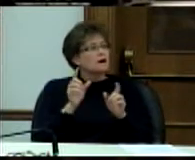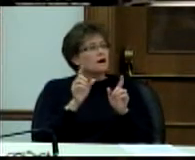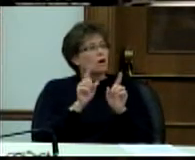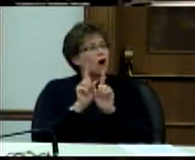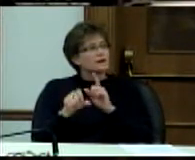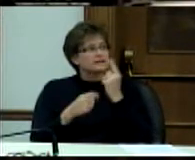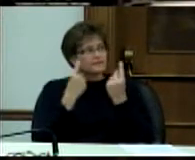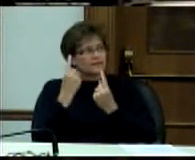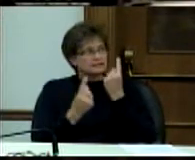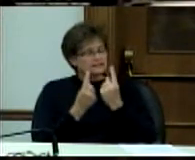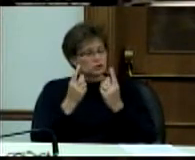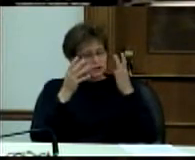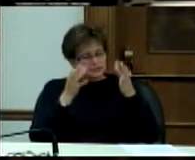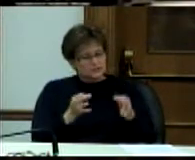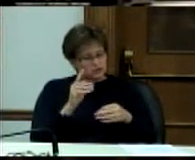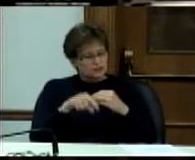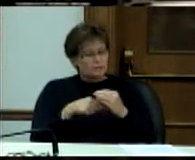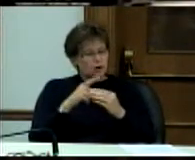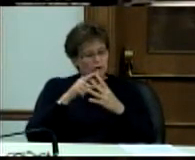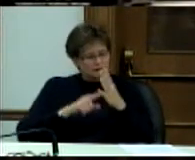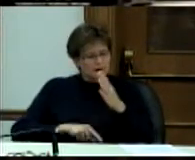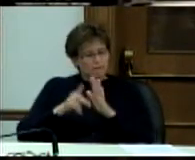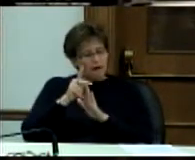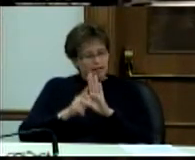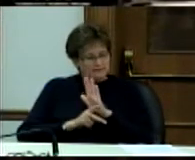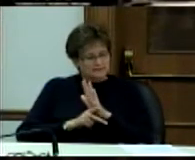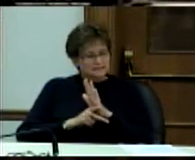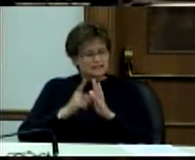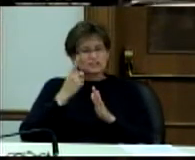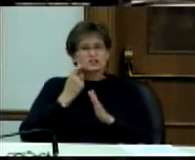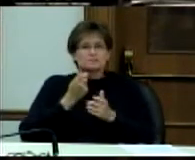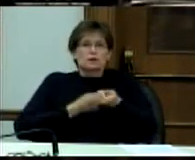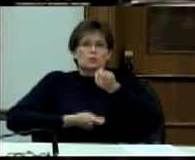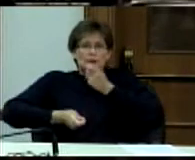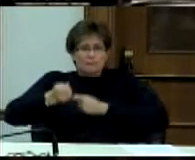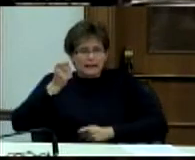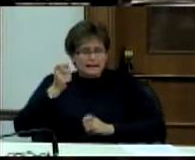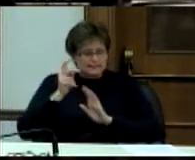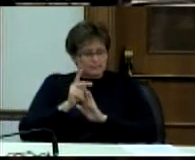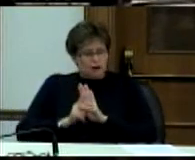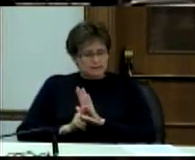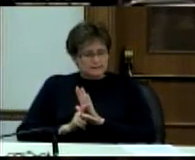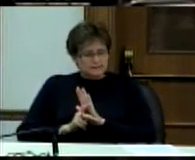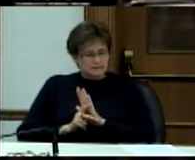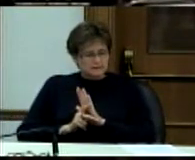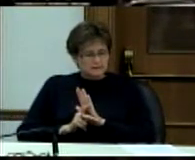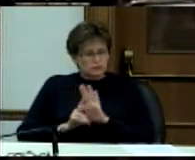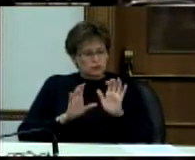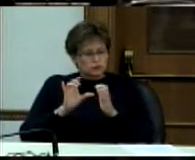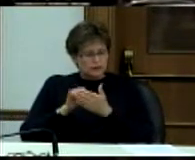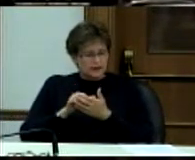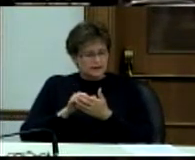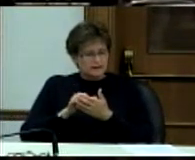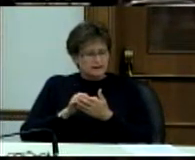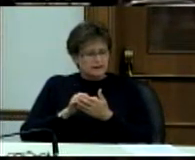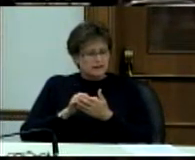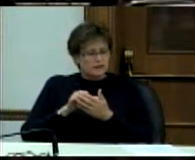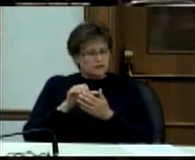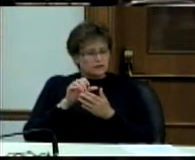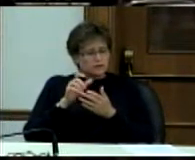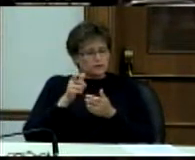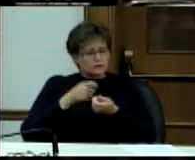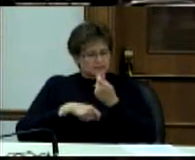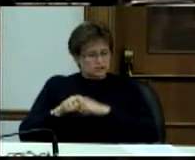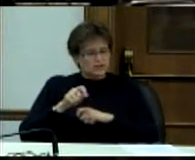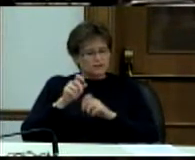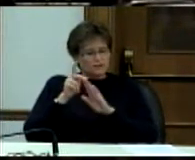We then need to consider rescission of a number of policies which have just been replaced, so we'll read through those. Consider